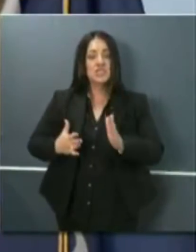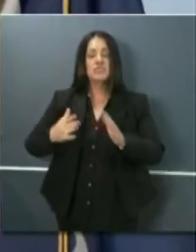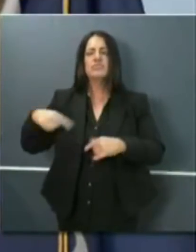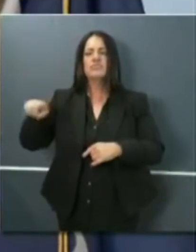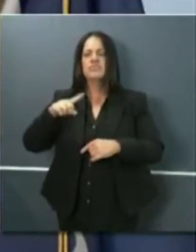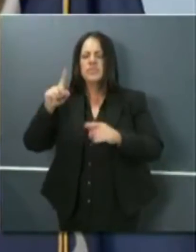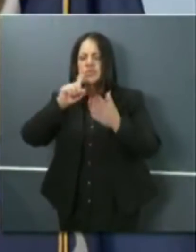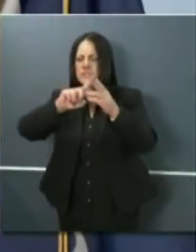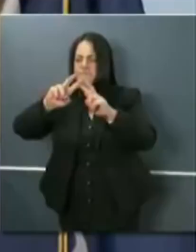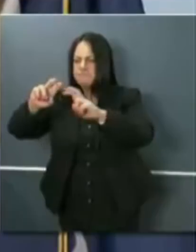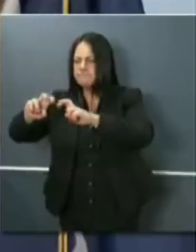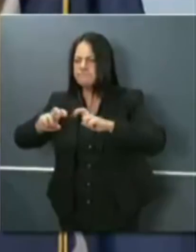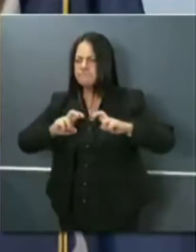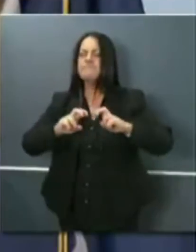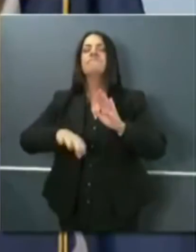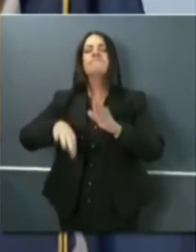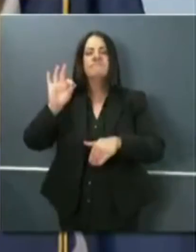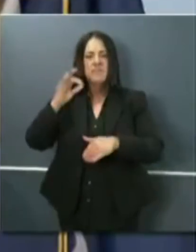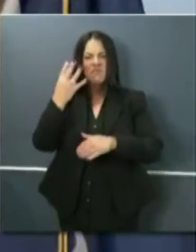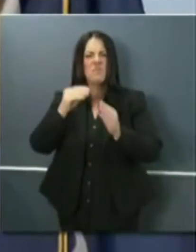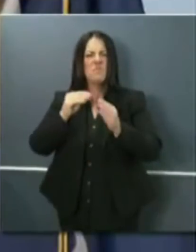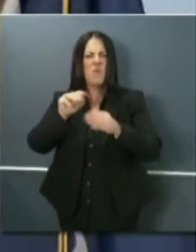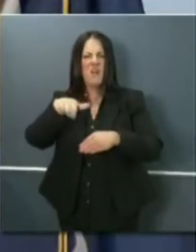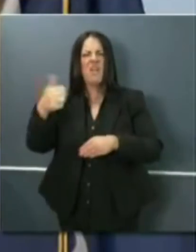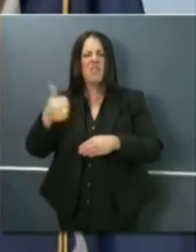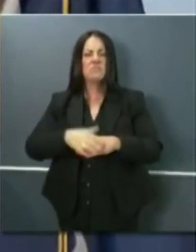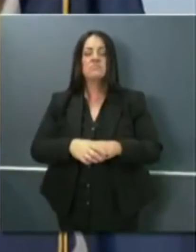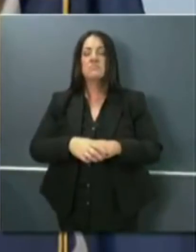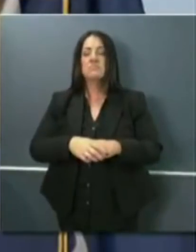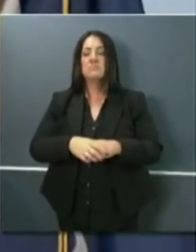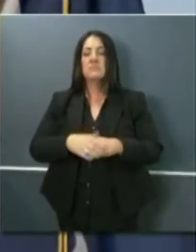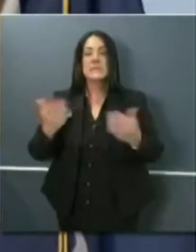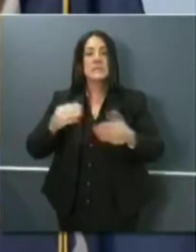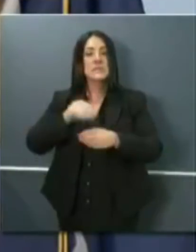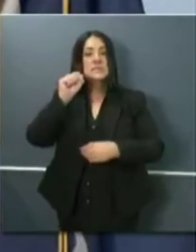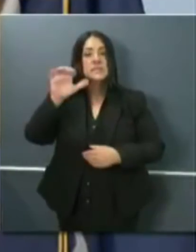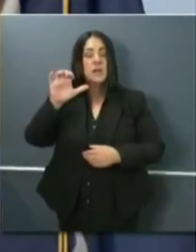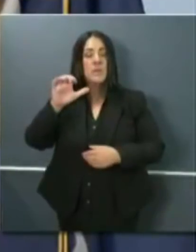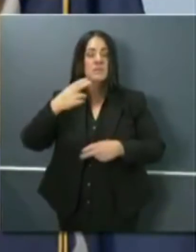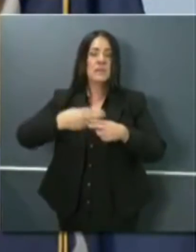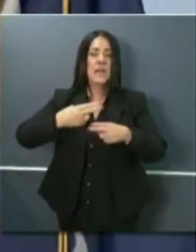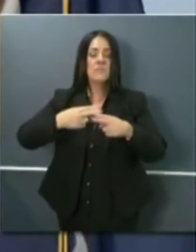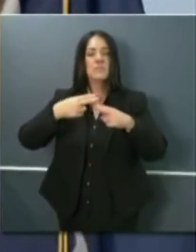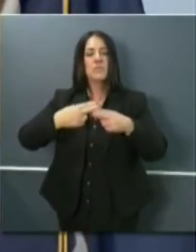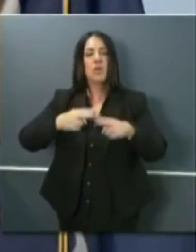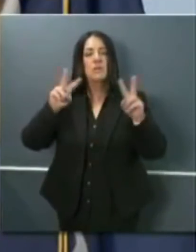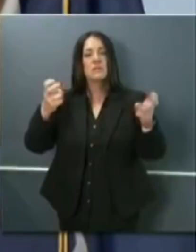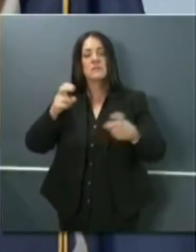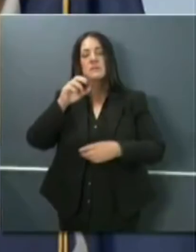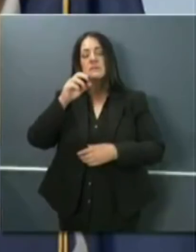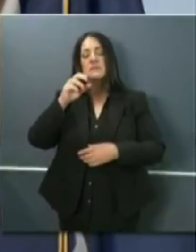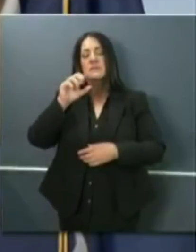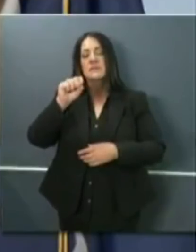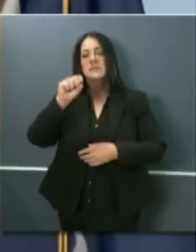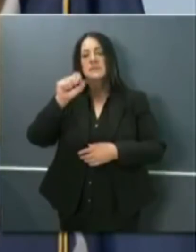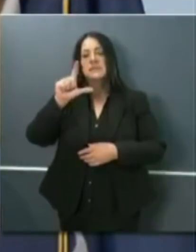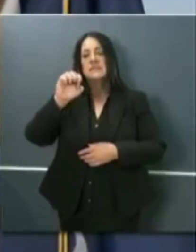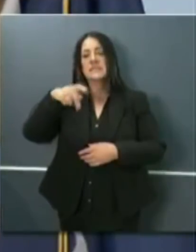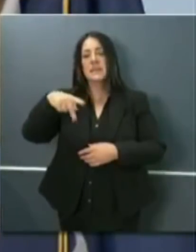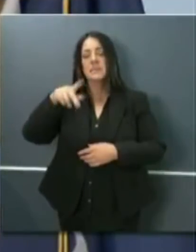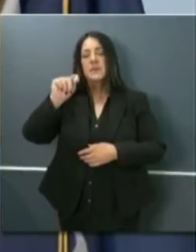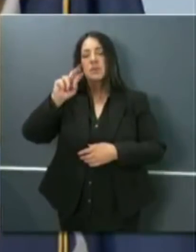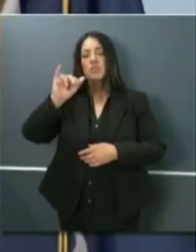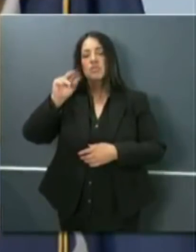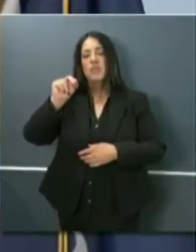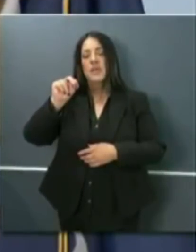more that they'll be looking at, from the Sleep Train Center here in Sacramento to Oakland Coliseum, to the LA Coliseum,